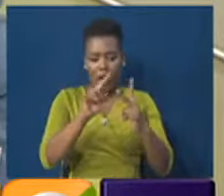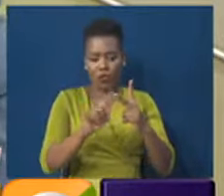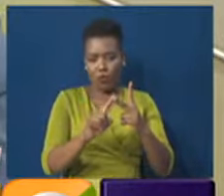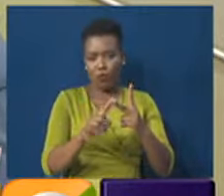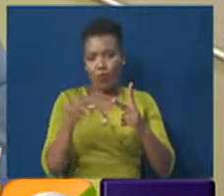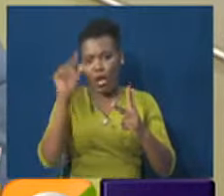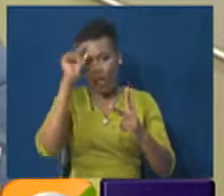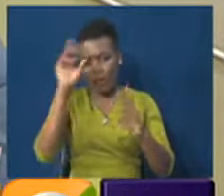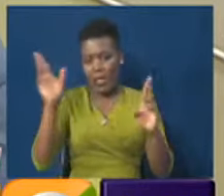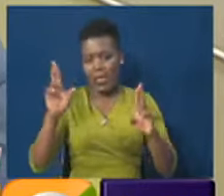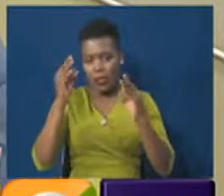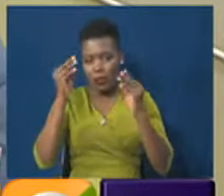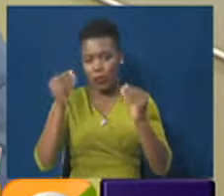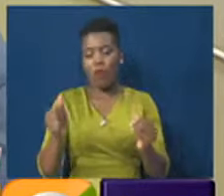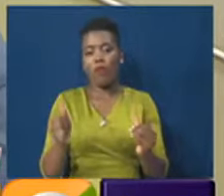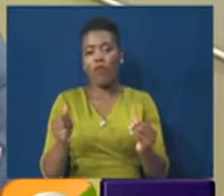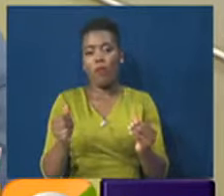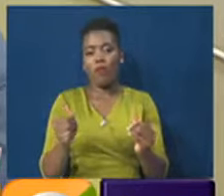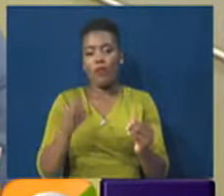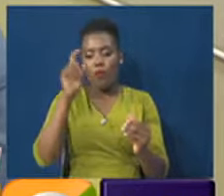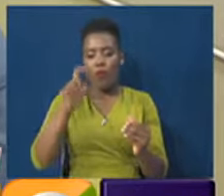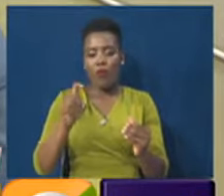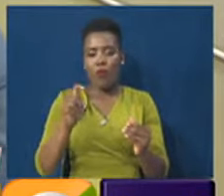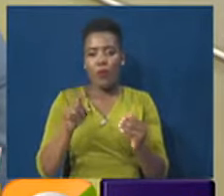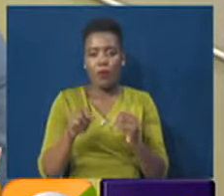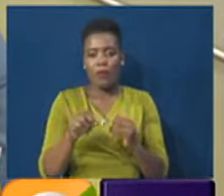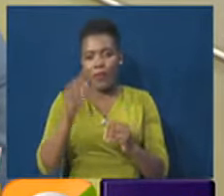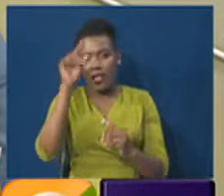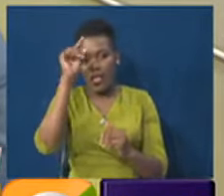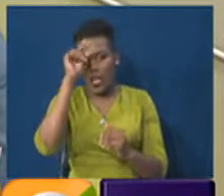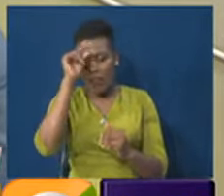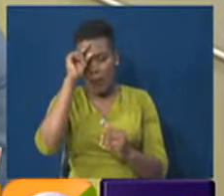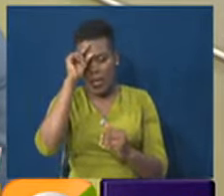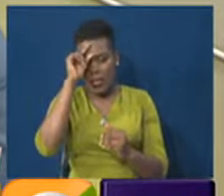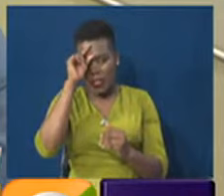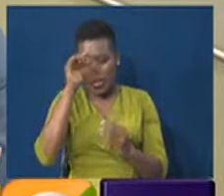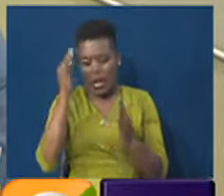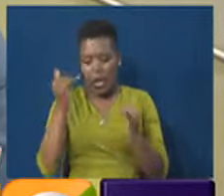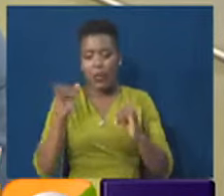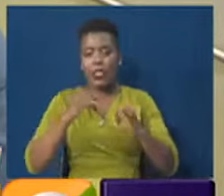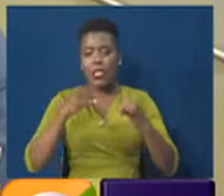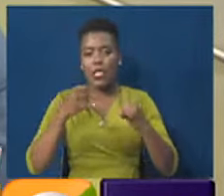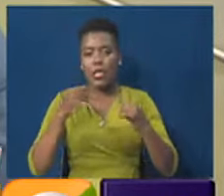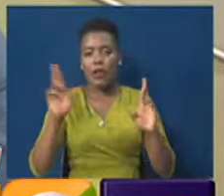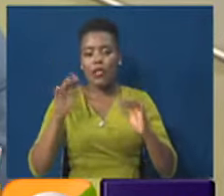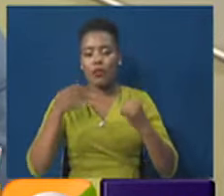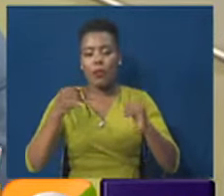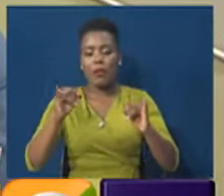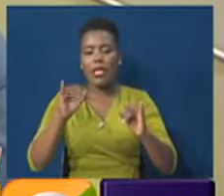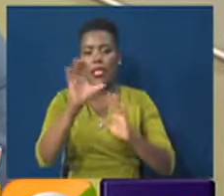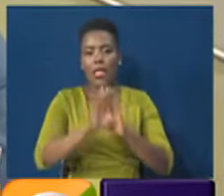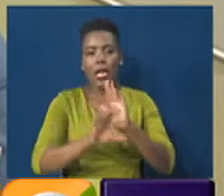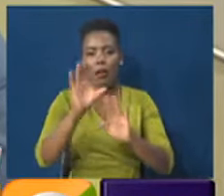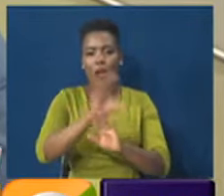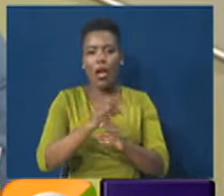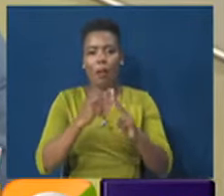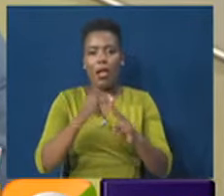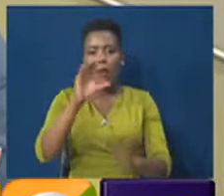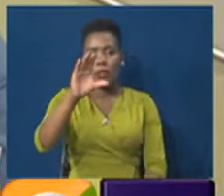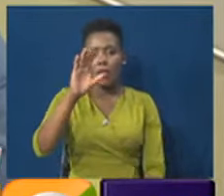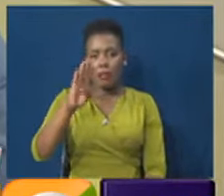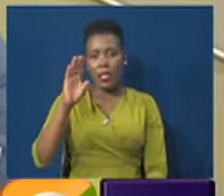there, but it needed a deliberate government to come and implement CBC. Okay, We get time, we'll talk about the funding in